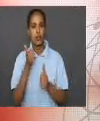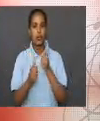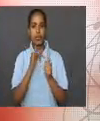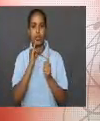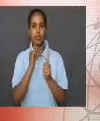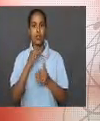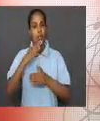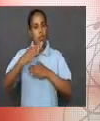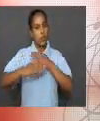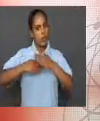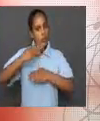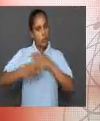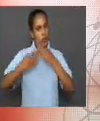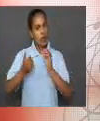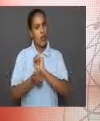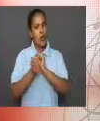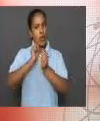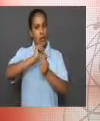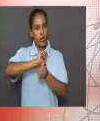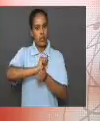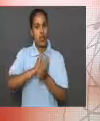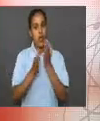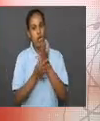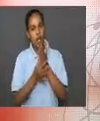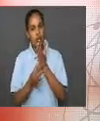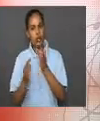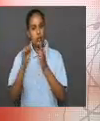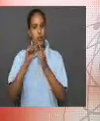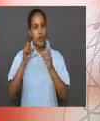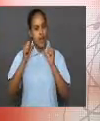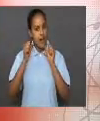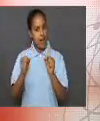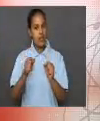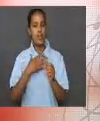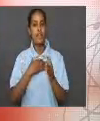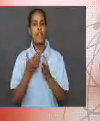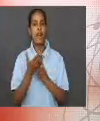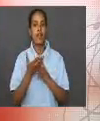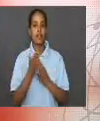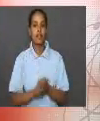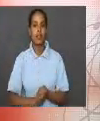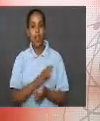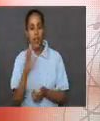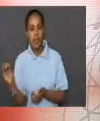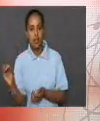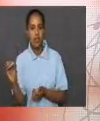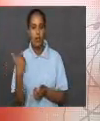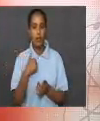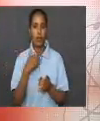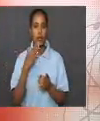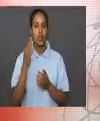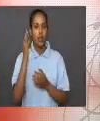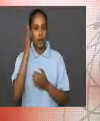is the process of converting oils to hard fats. And we